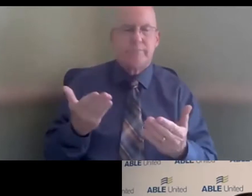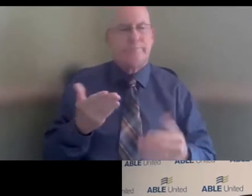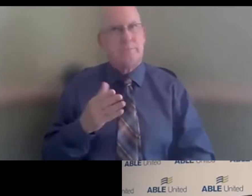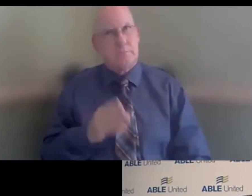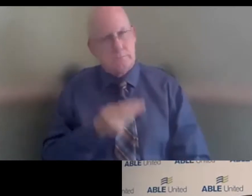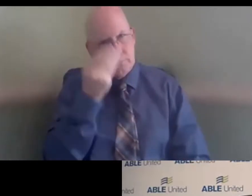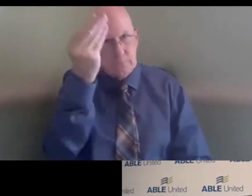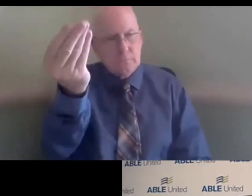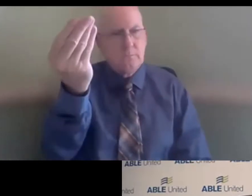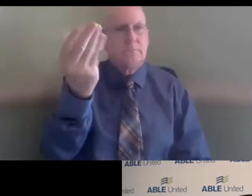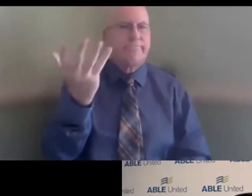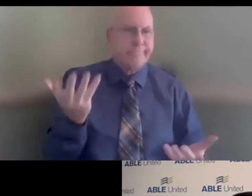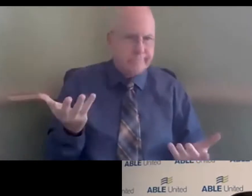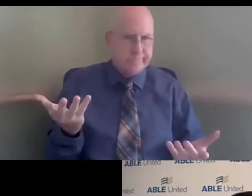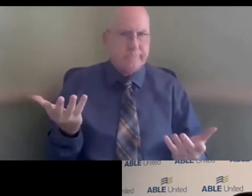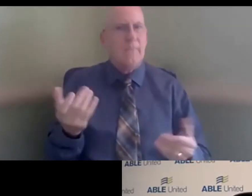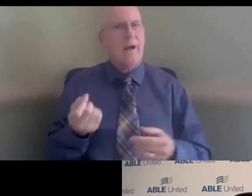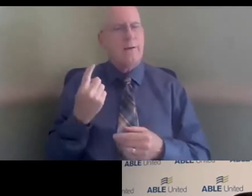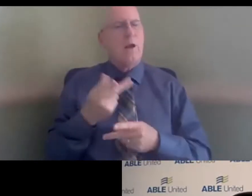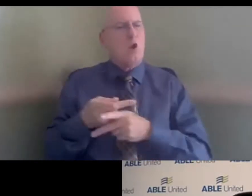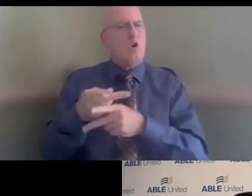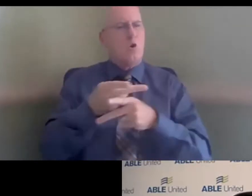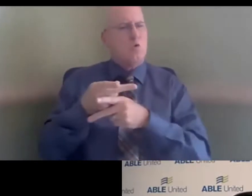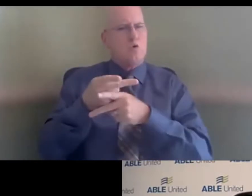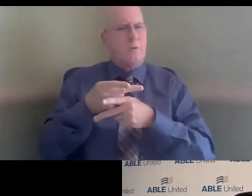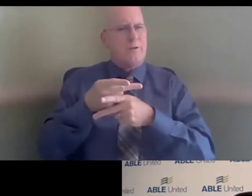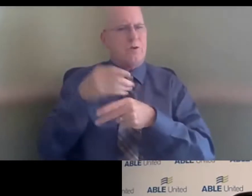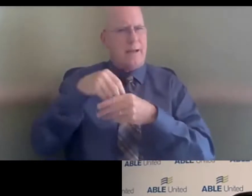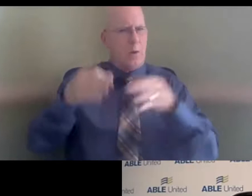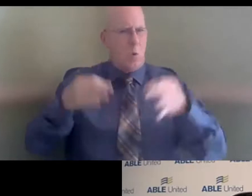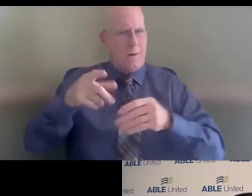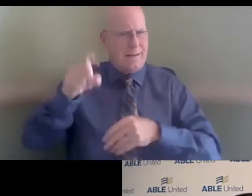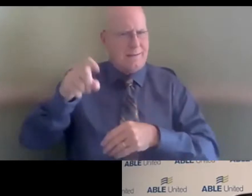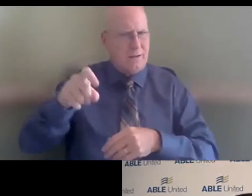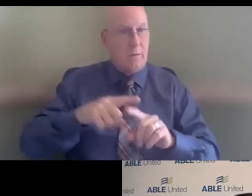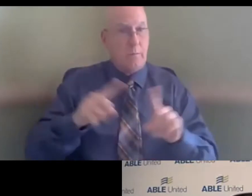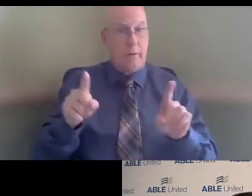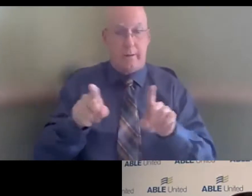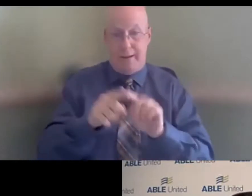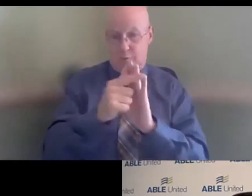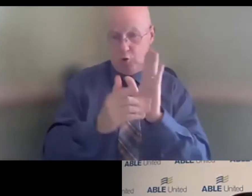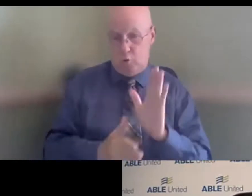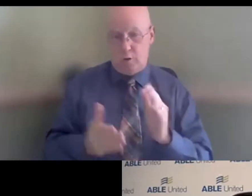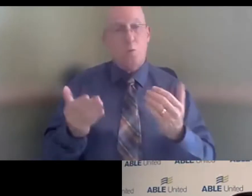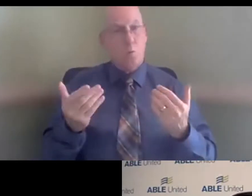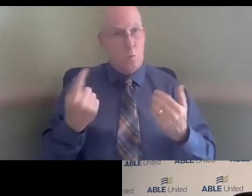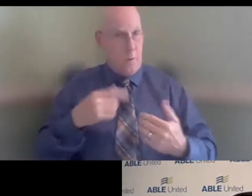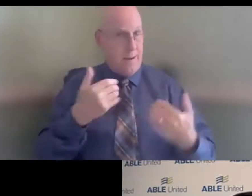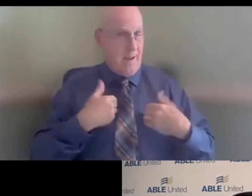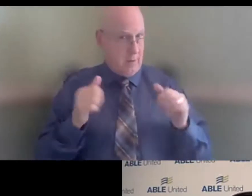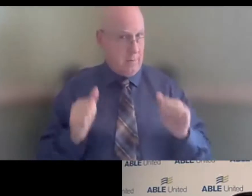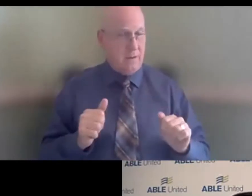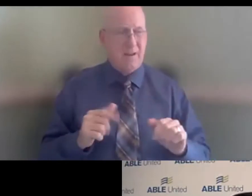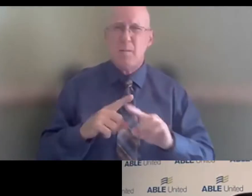that individual. So I understand the court supervising that piece. But that doesn't mean as attorneys, we don't sometimes have recourse to say, but Your